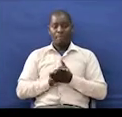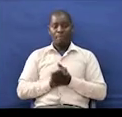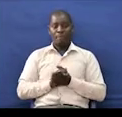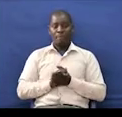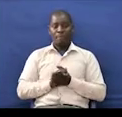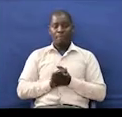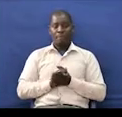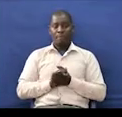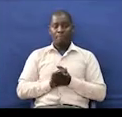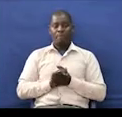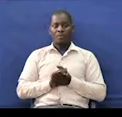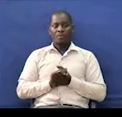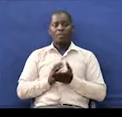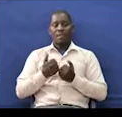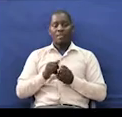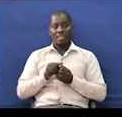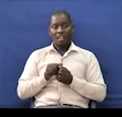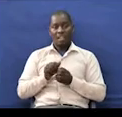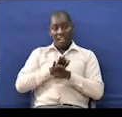can be referred, or we can say,